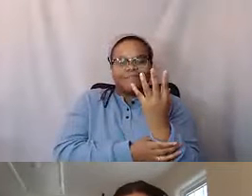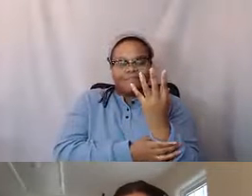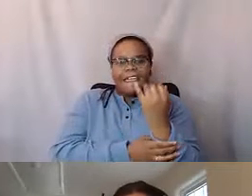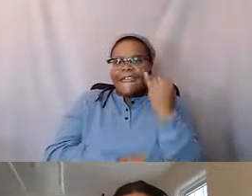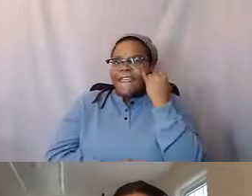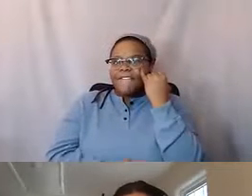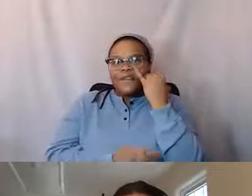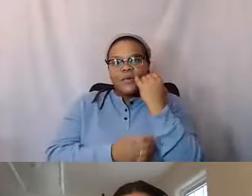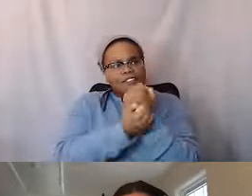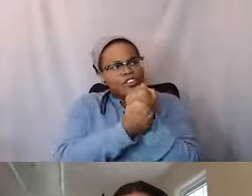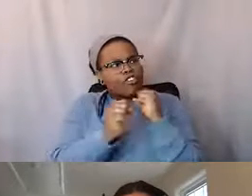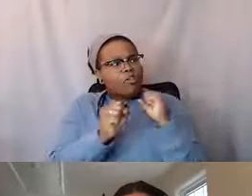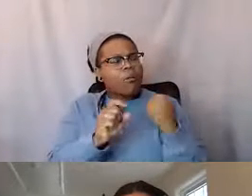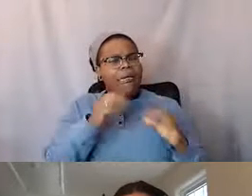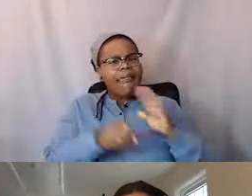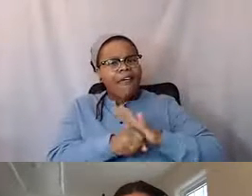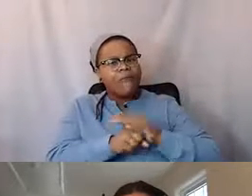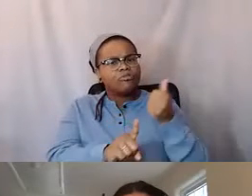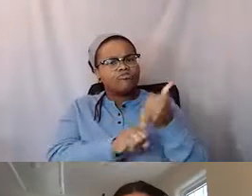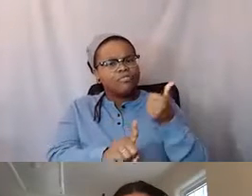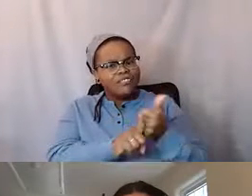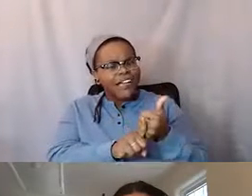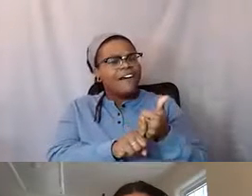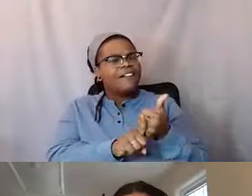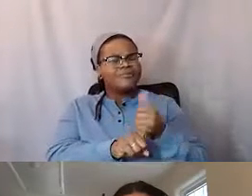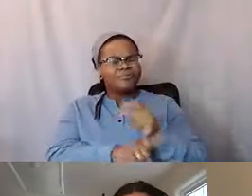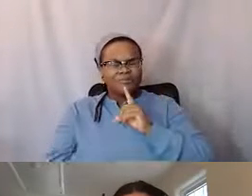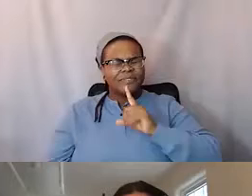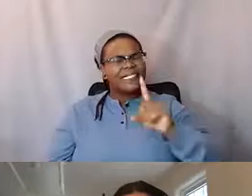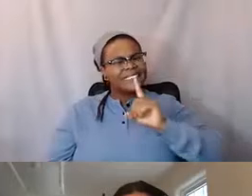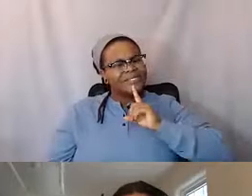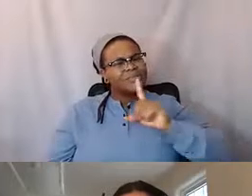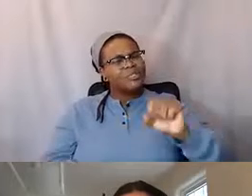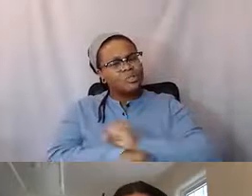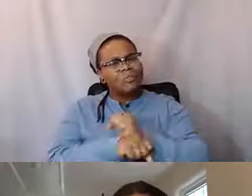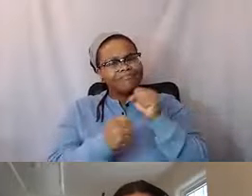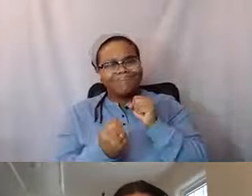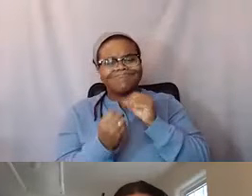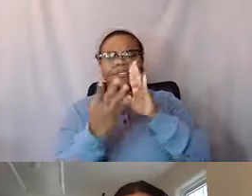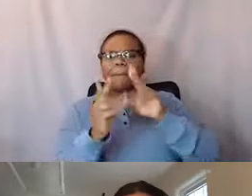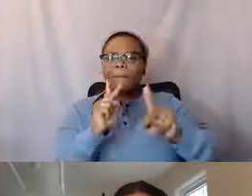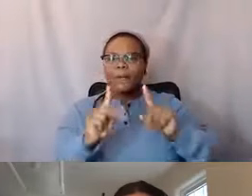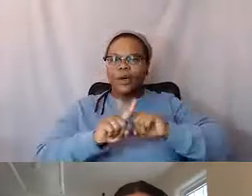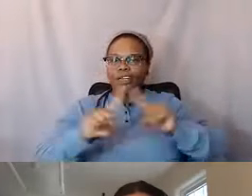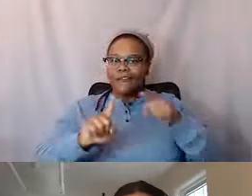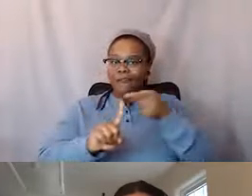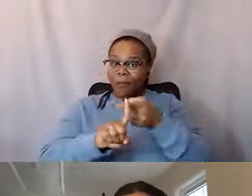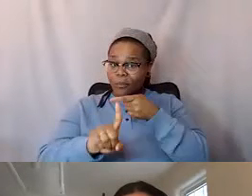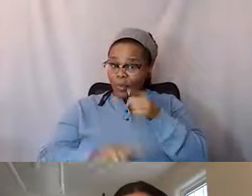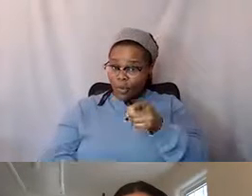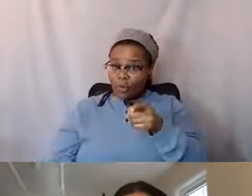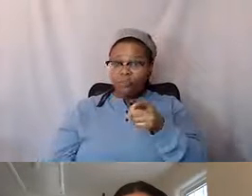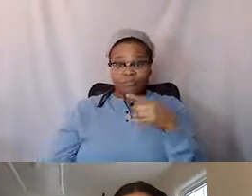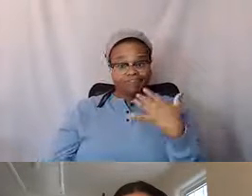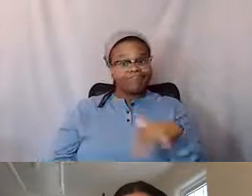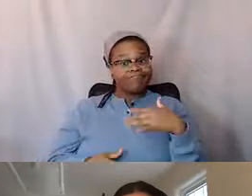secure enough in yourself to really, truly encounter people who are really different from you, it will